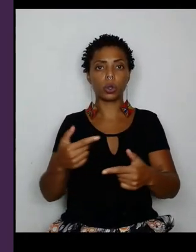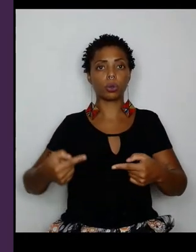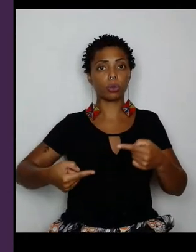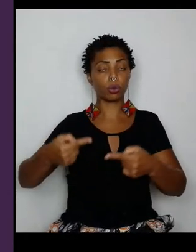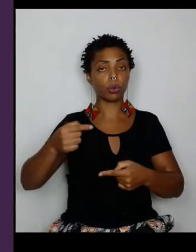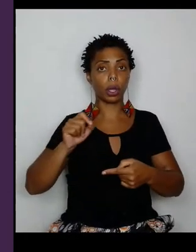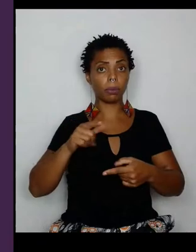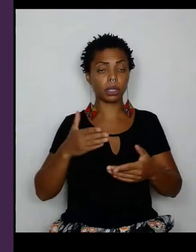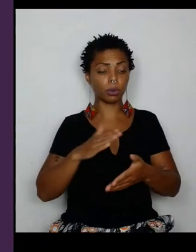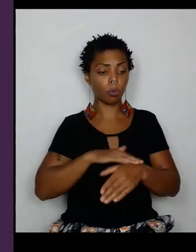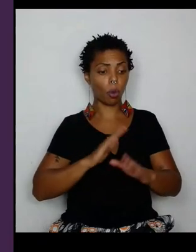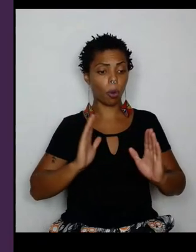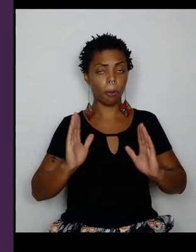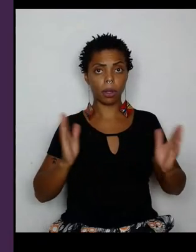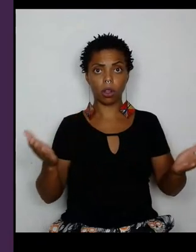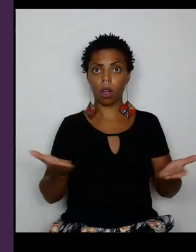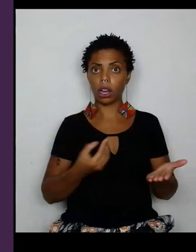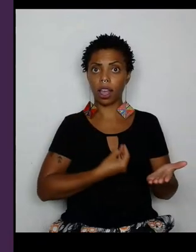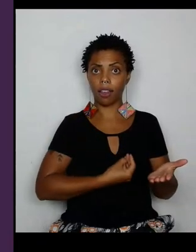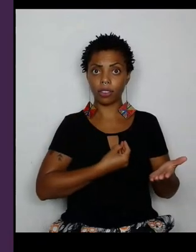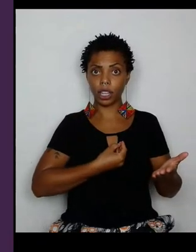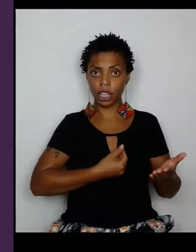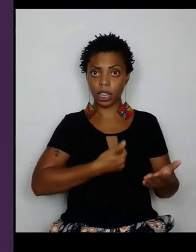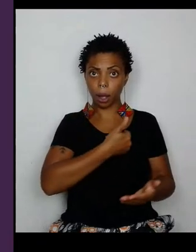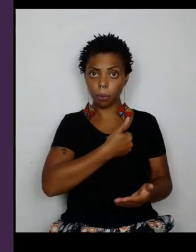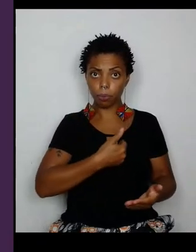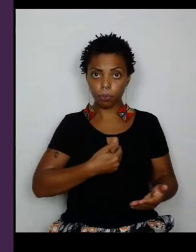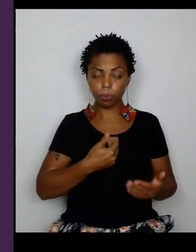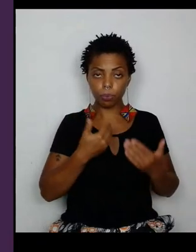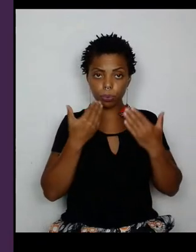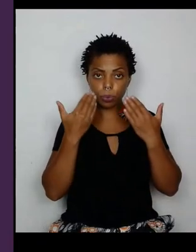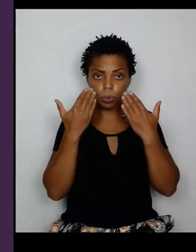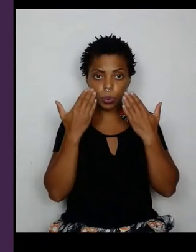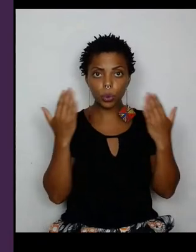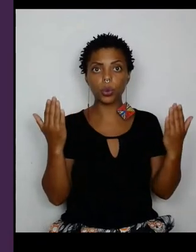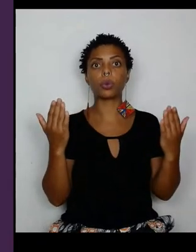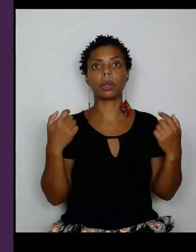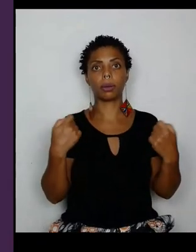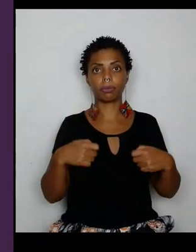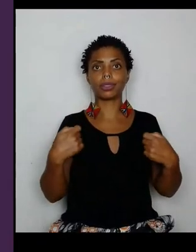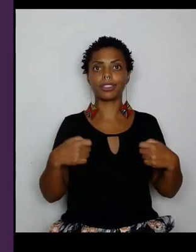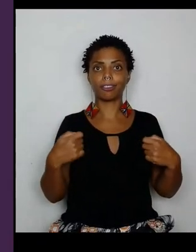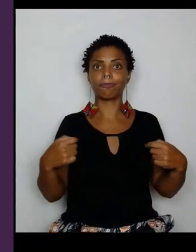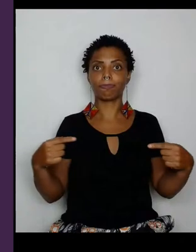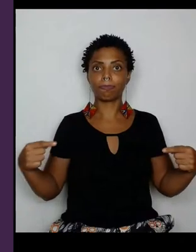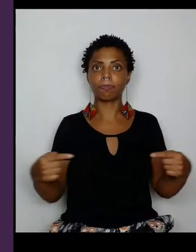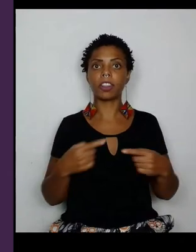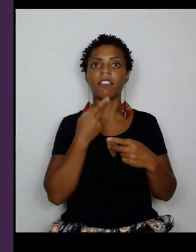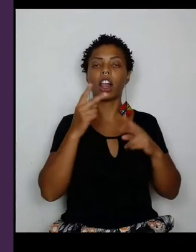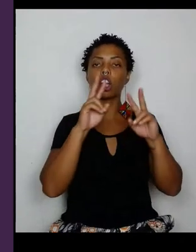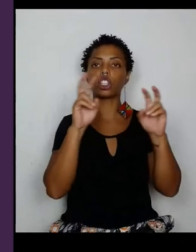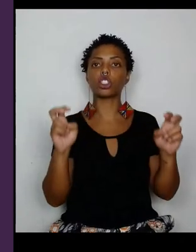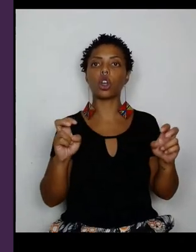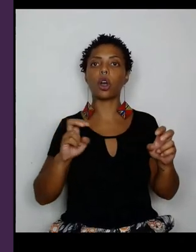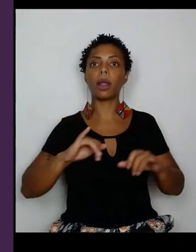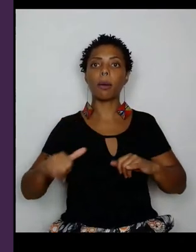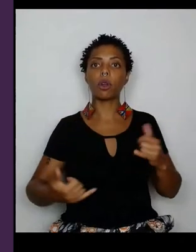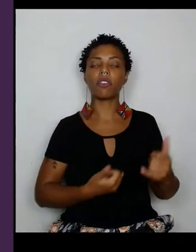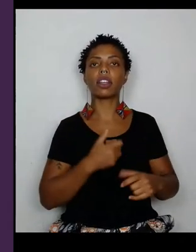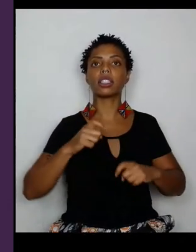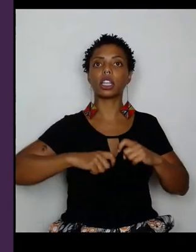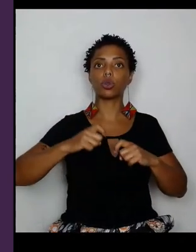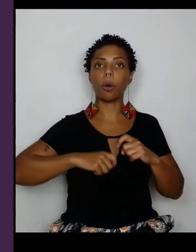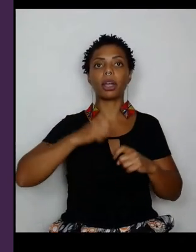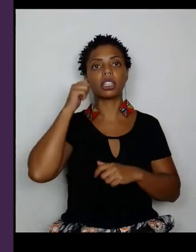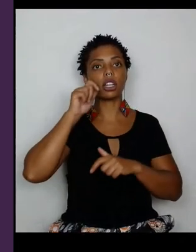board those issues around sexual exploitation of women and around violence against people of color and what is it